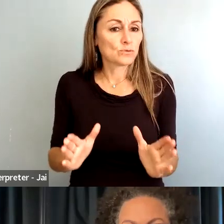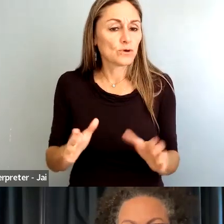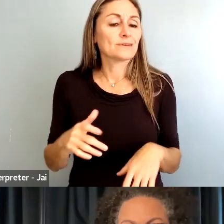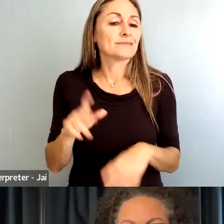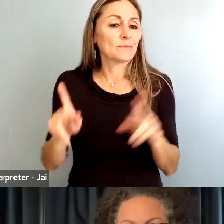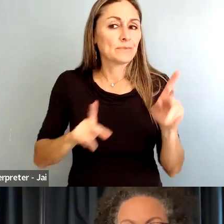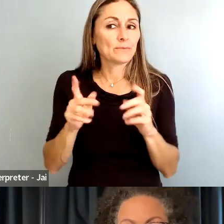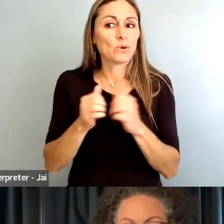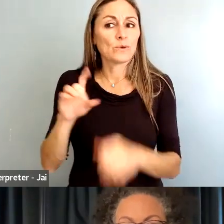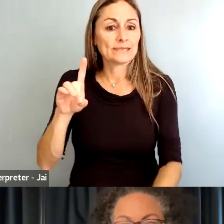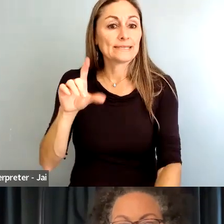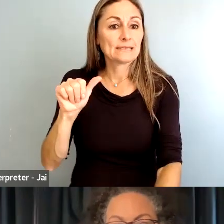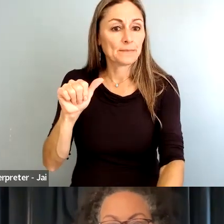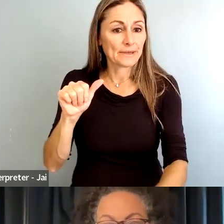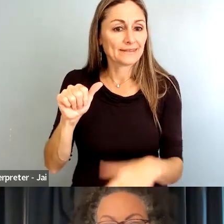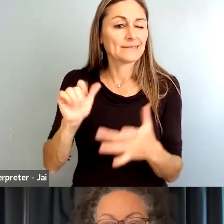disabilities,